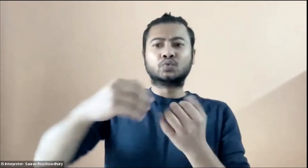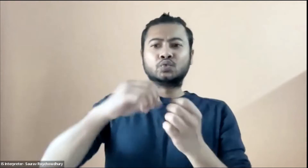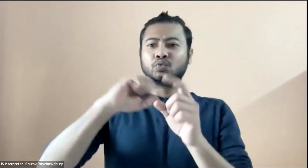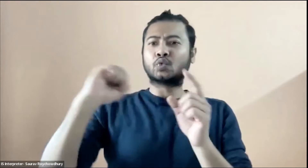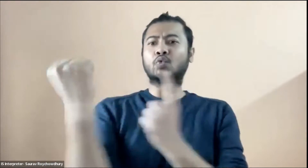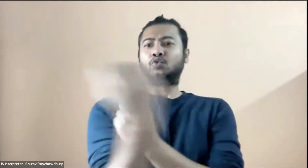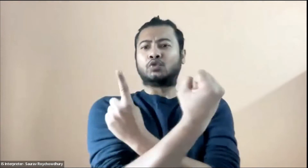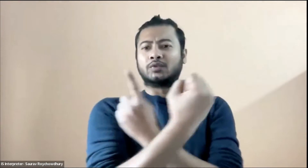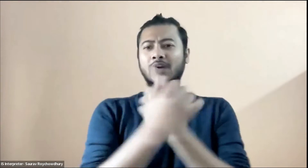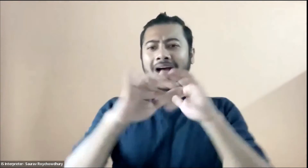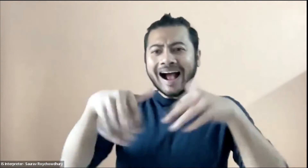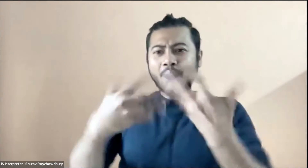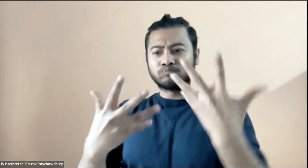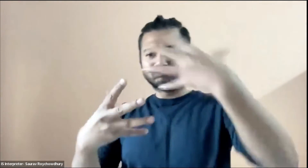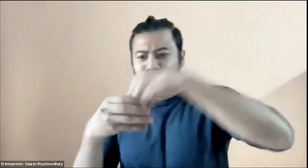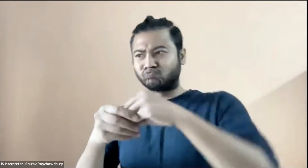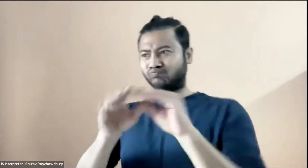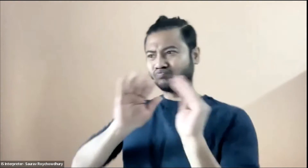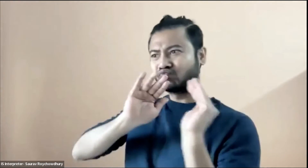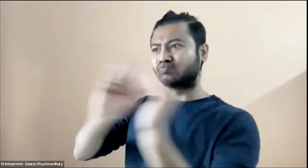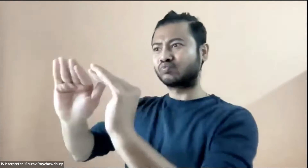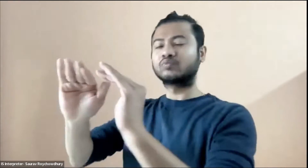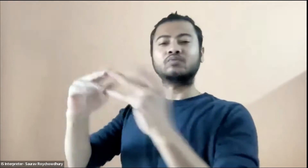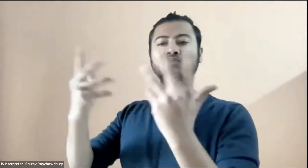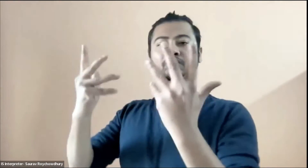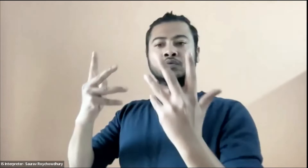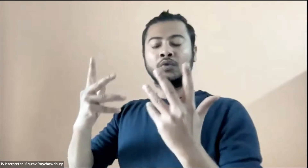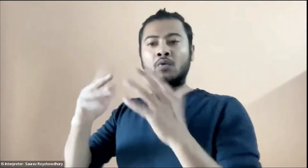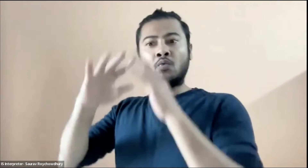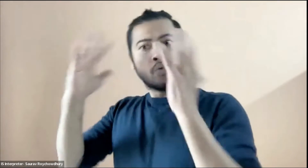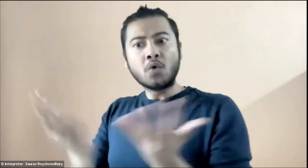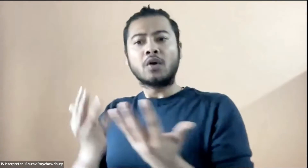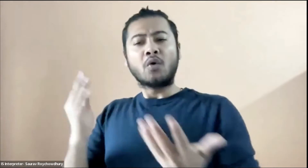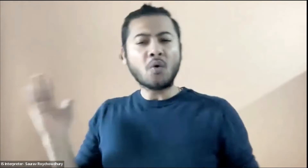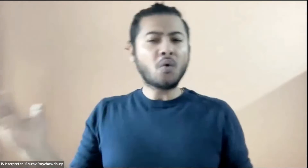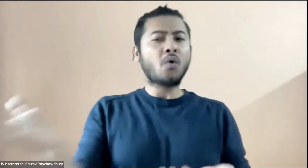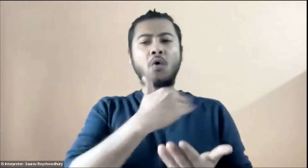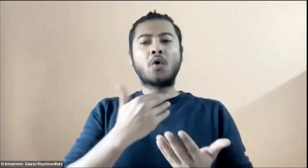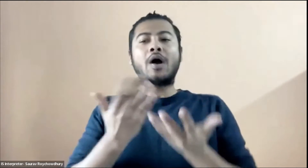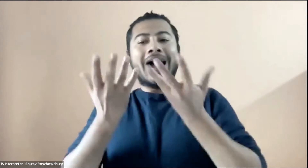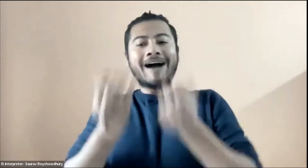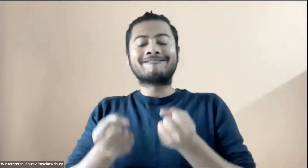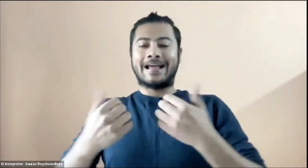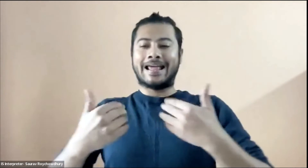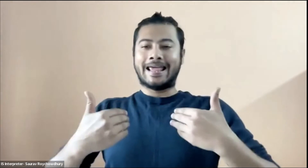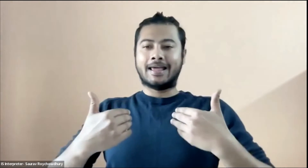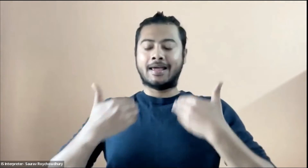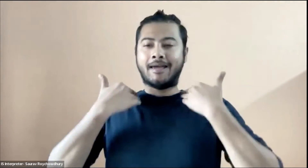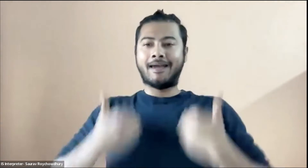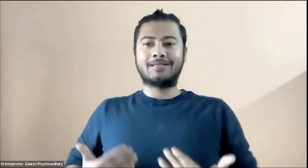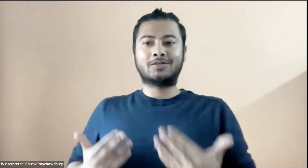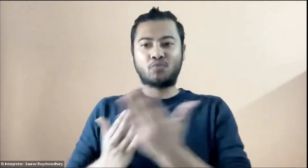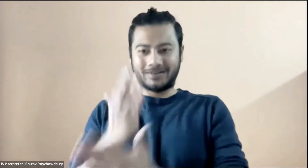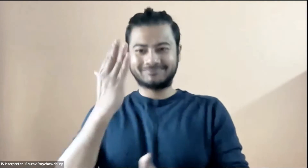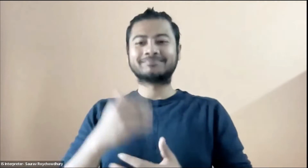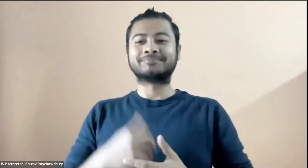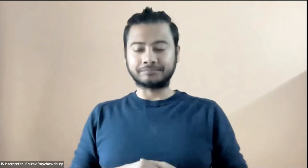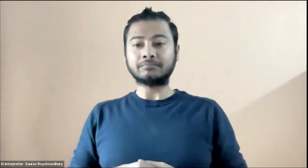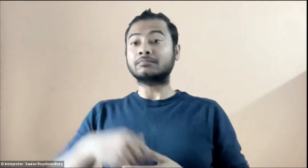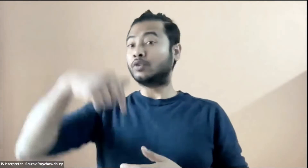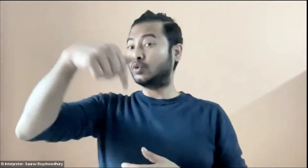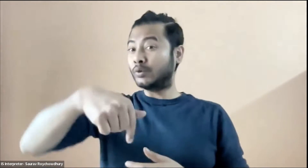Today we have a great lineup of presentations and conversation for you. We will begin with a